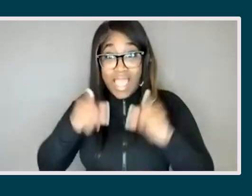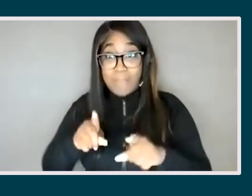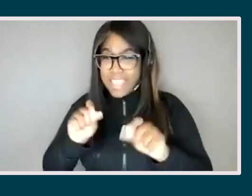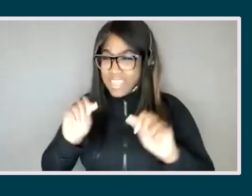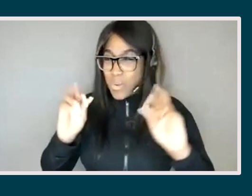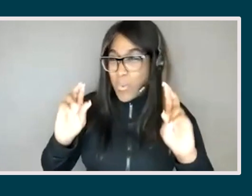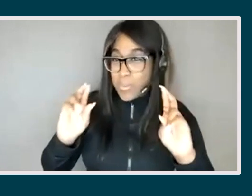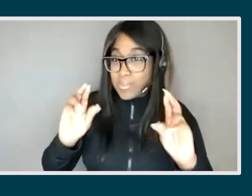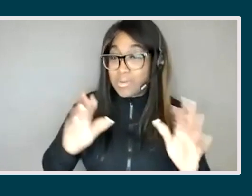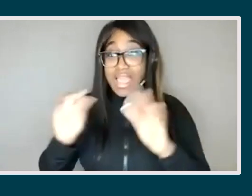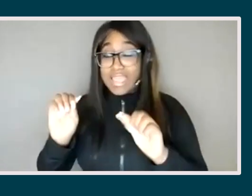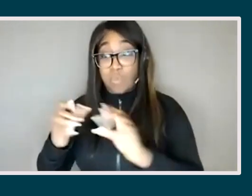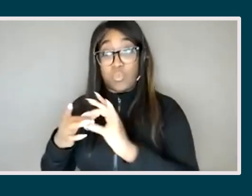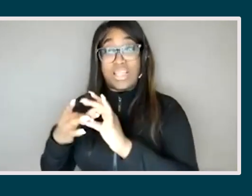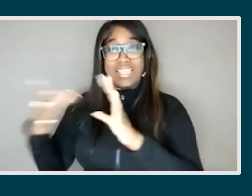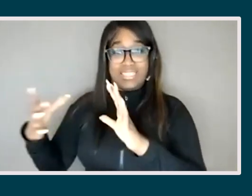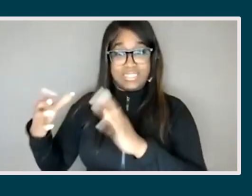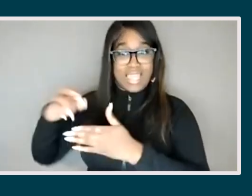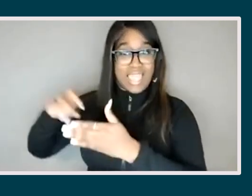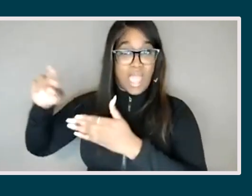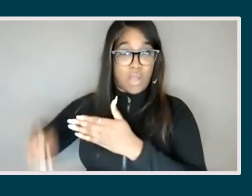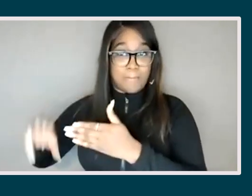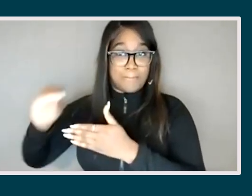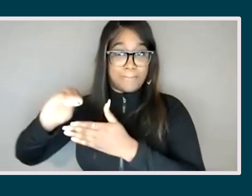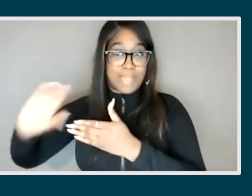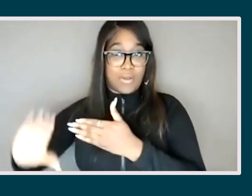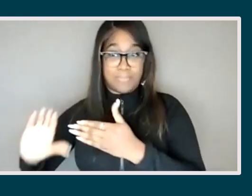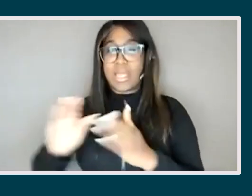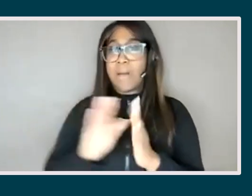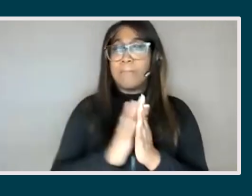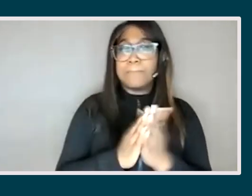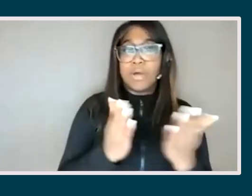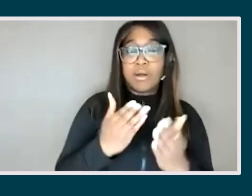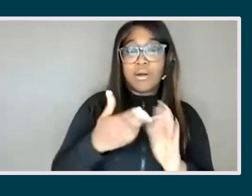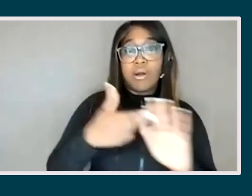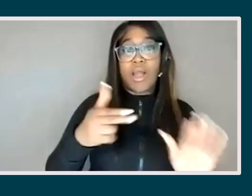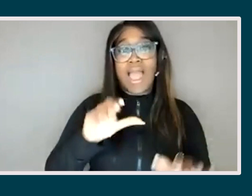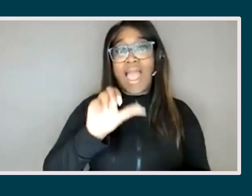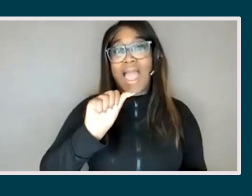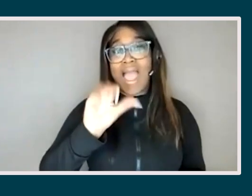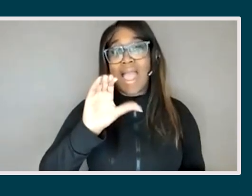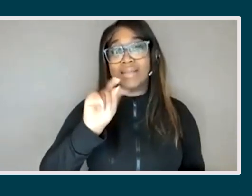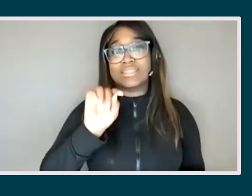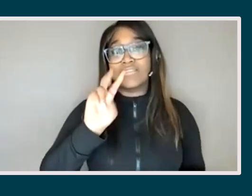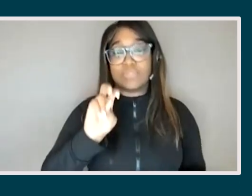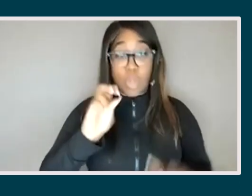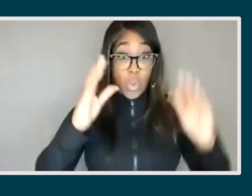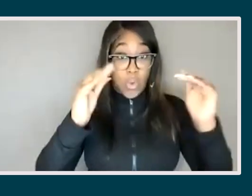the outcome. I think there's a book called Active Hope that talks about that in relation to climate justice and climate